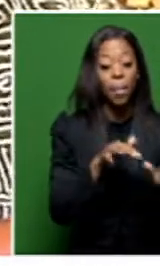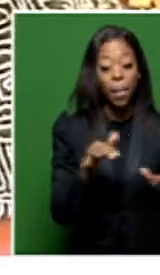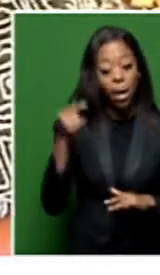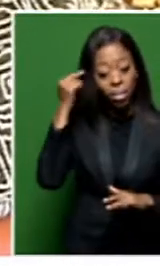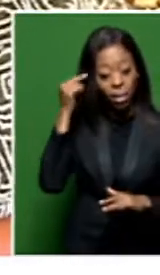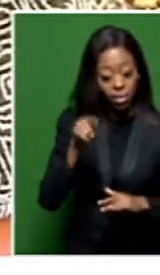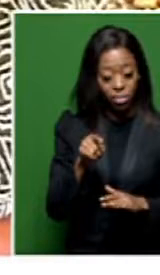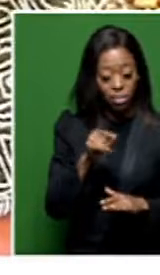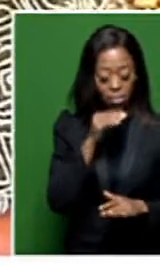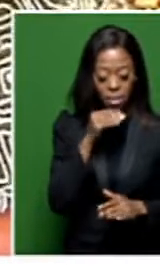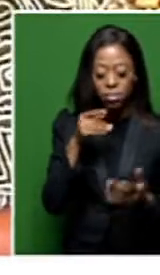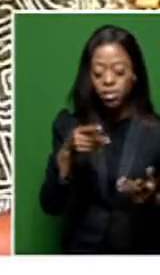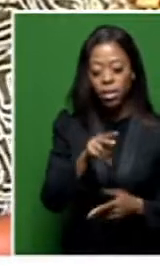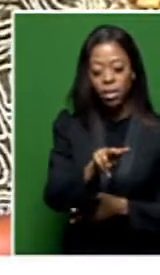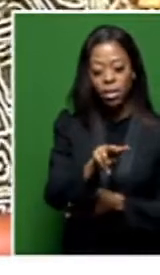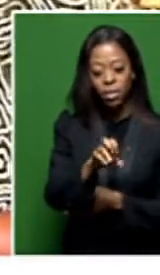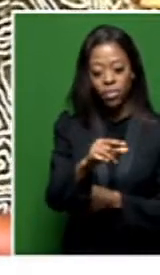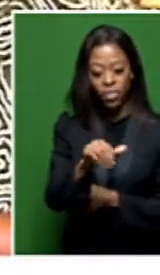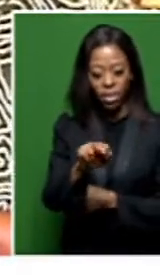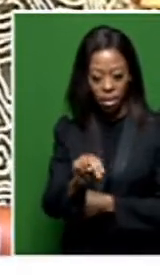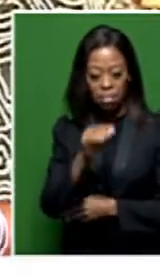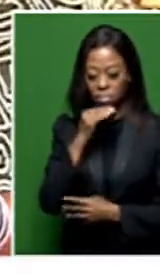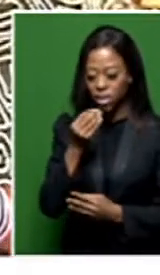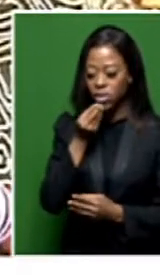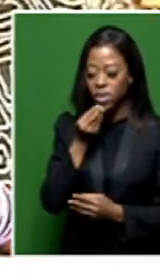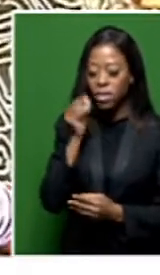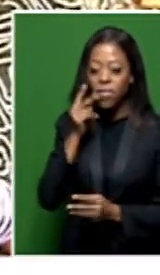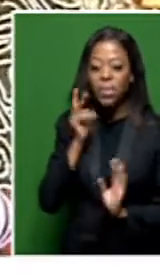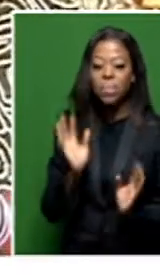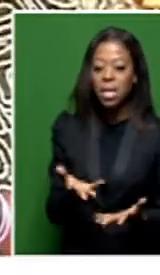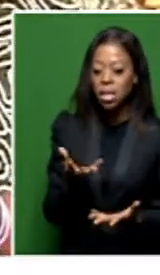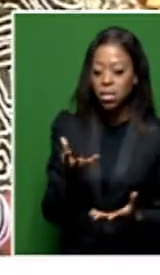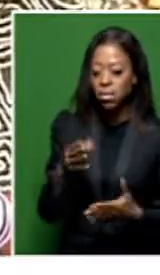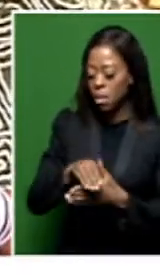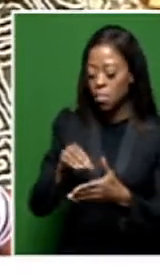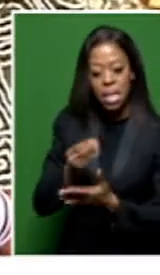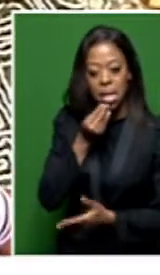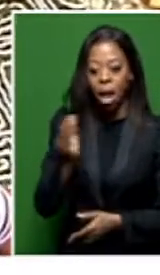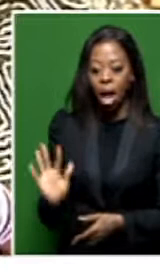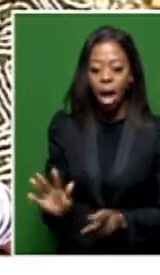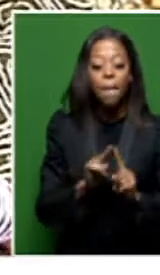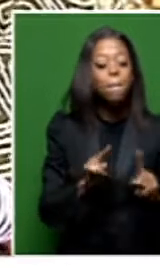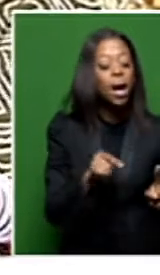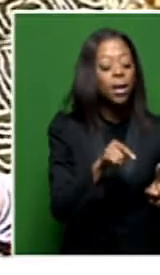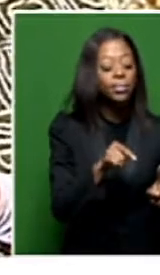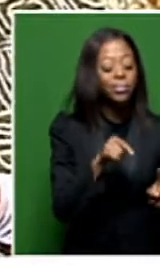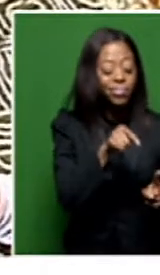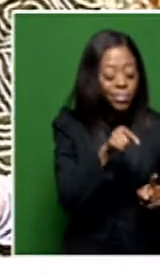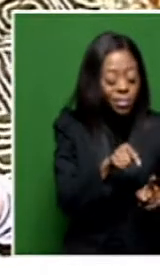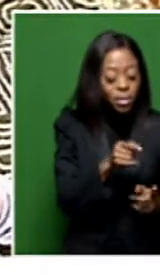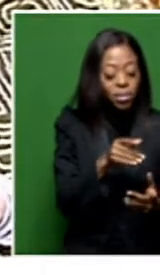plant-based diet is being a vegan. A plant-based diet is actually a diet that has